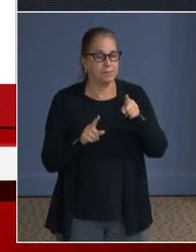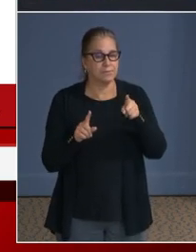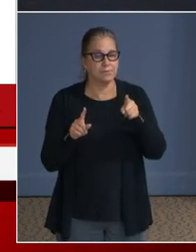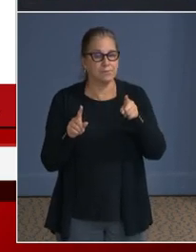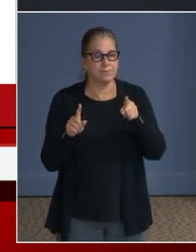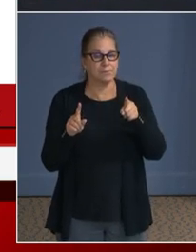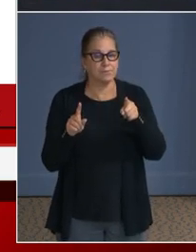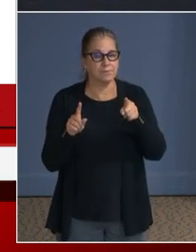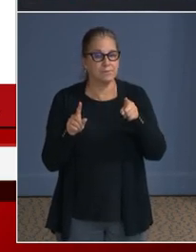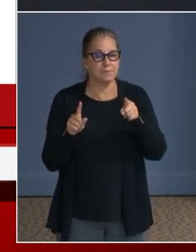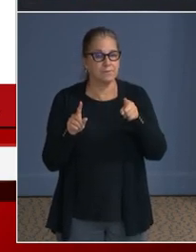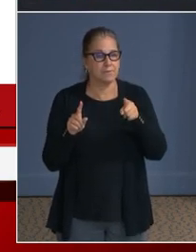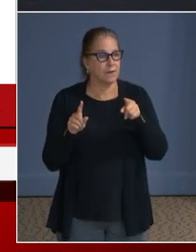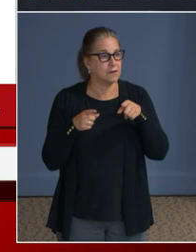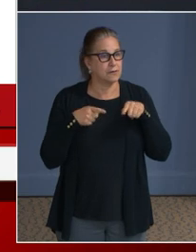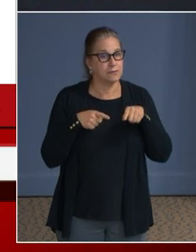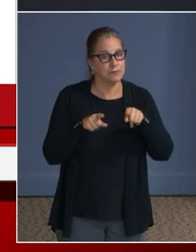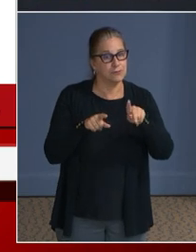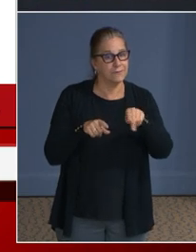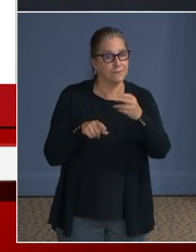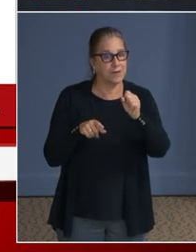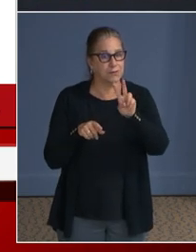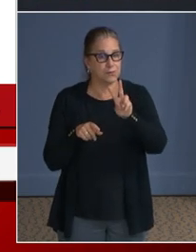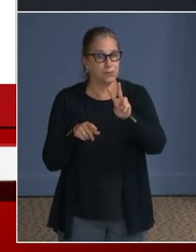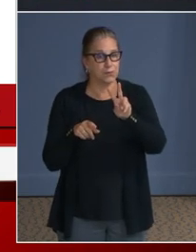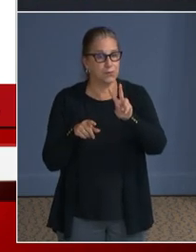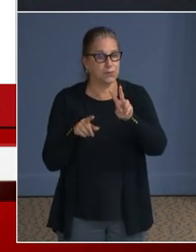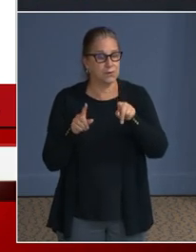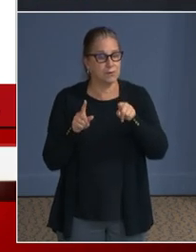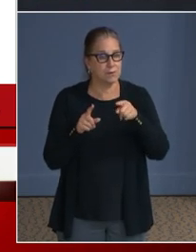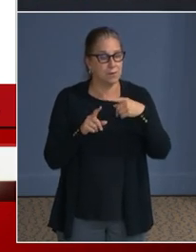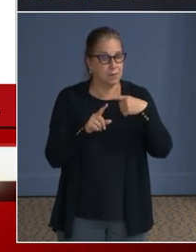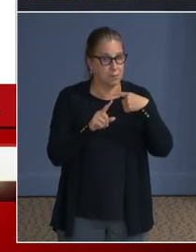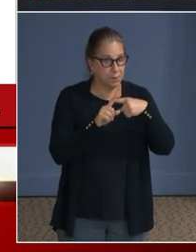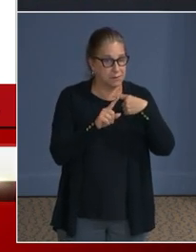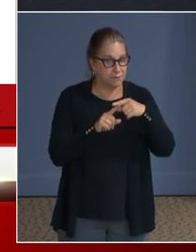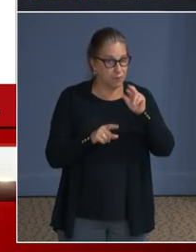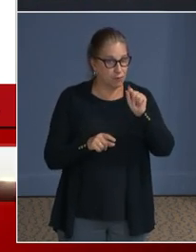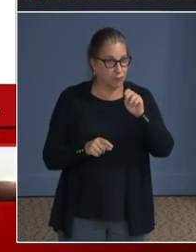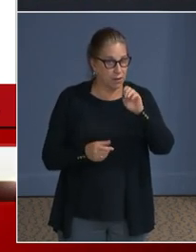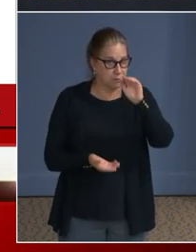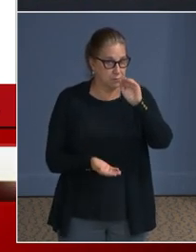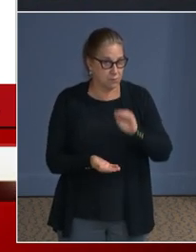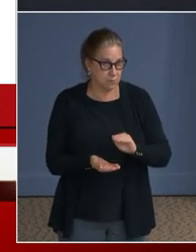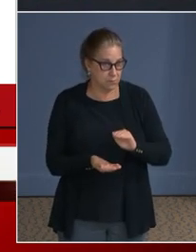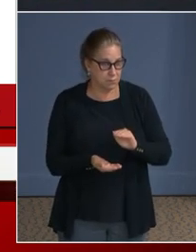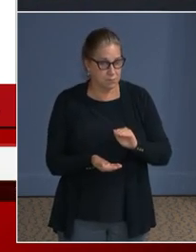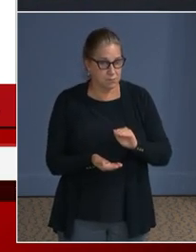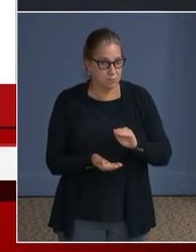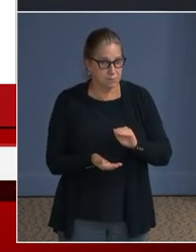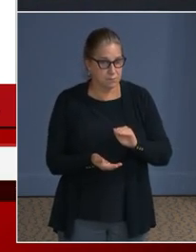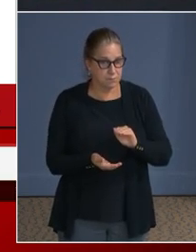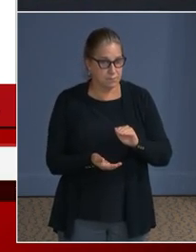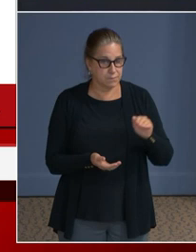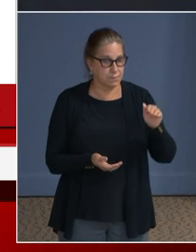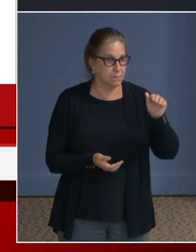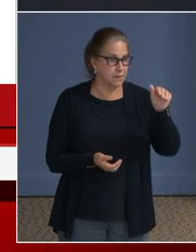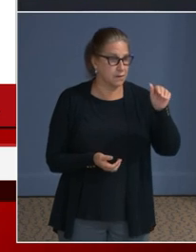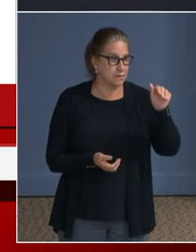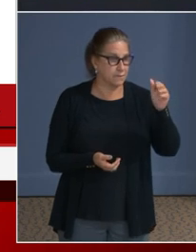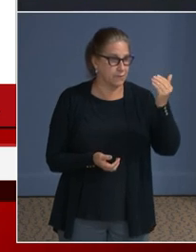phase 3 in terms of our positivity rate. And those original goals were at 15%, 10%,